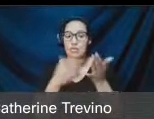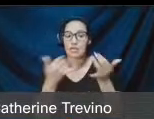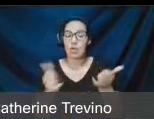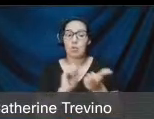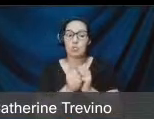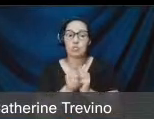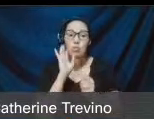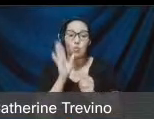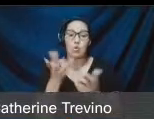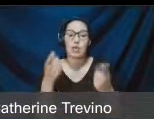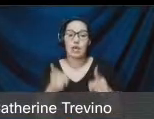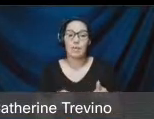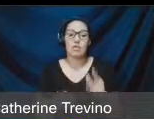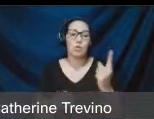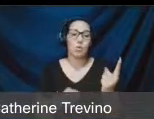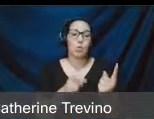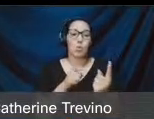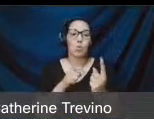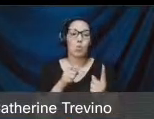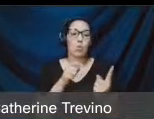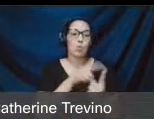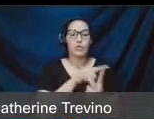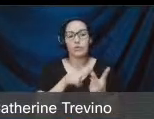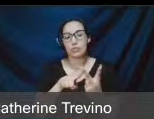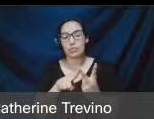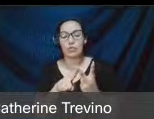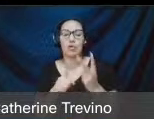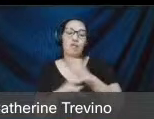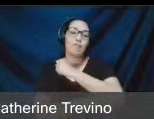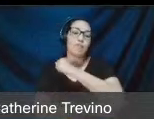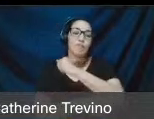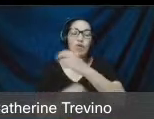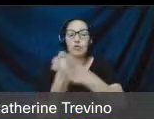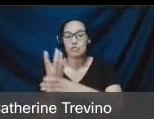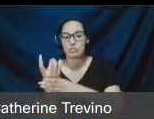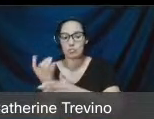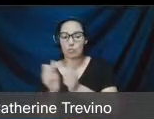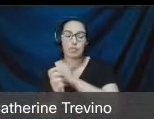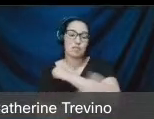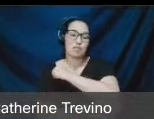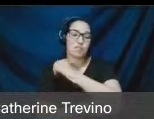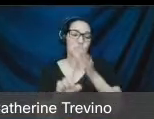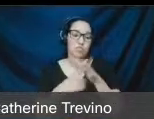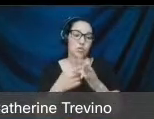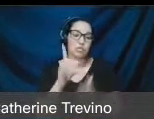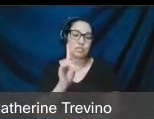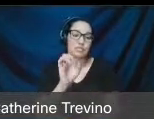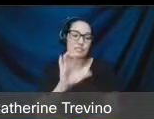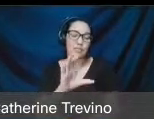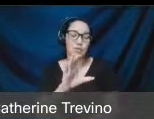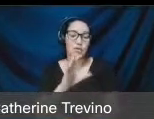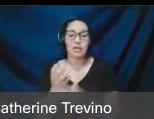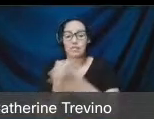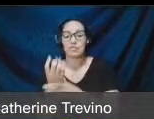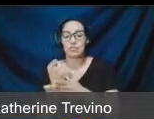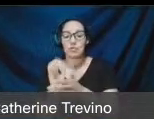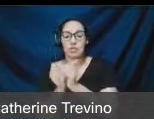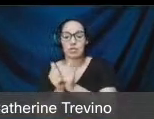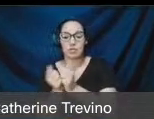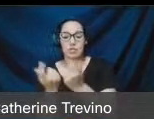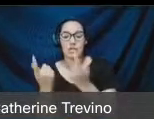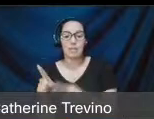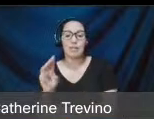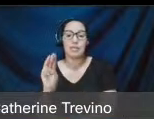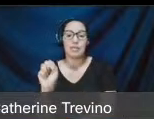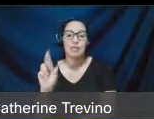into one of two: fall and spring, with fall sport competition beginning in mid-December and spring competition beginning